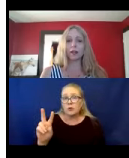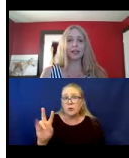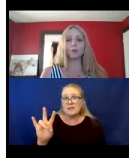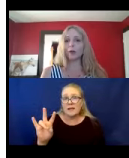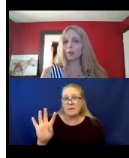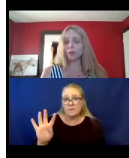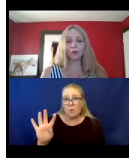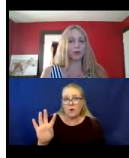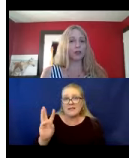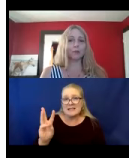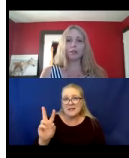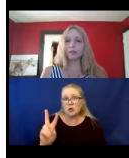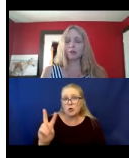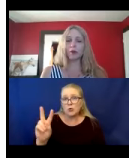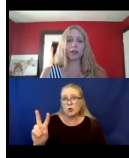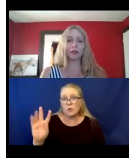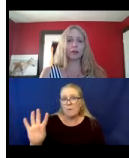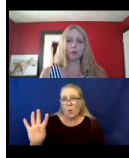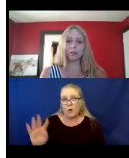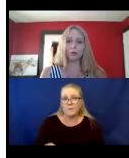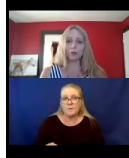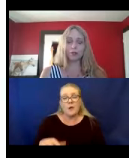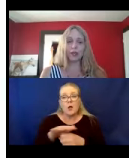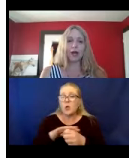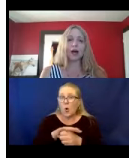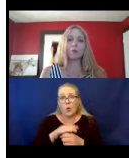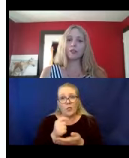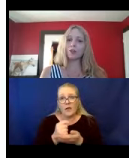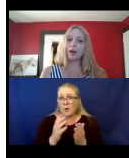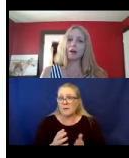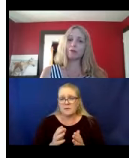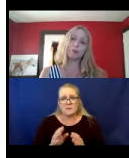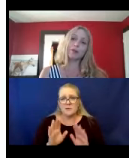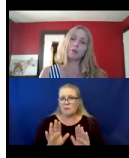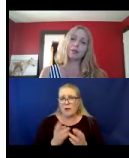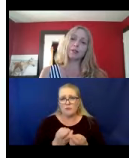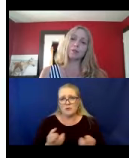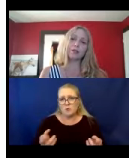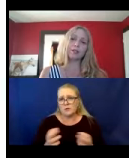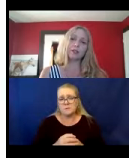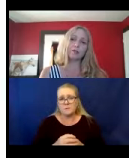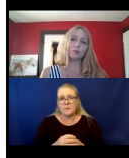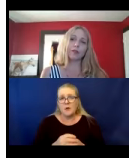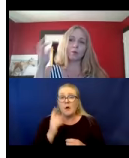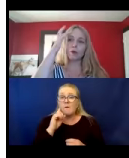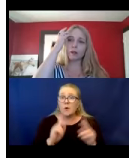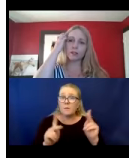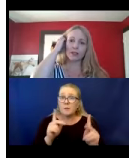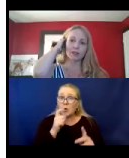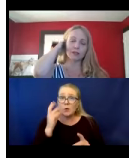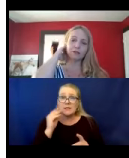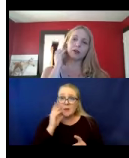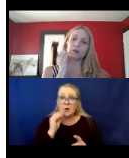274-6224. Again, I mentioned local therapists. They're a great local resource. We do have, for people that might be experiencing that